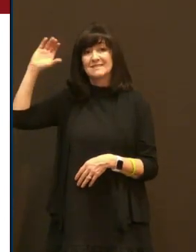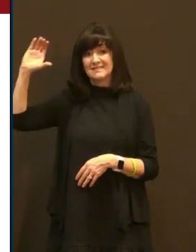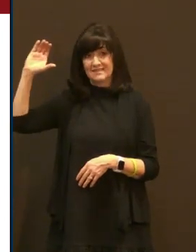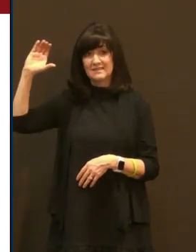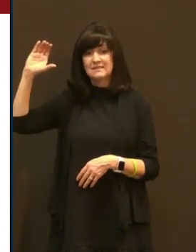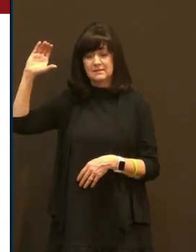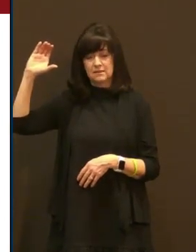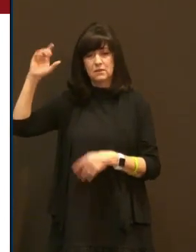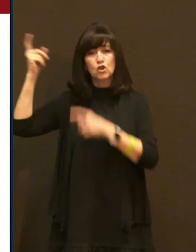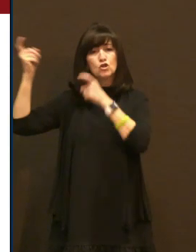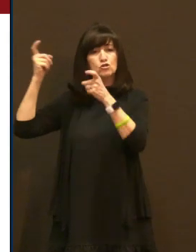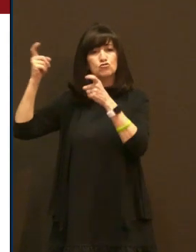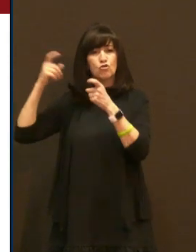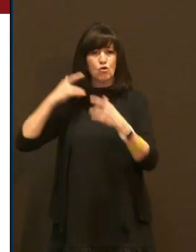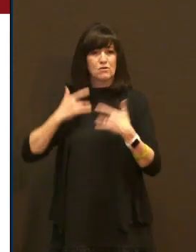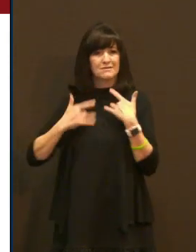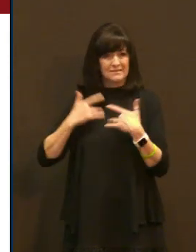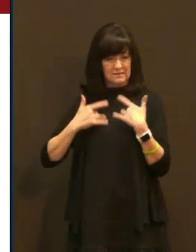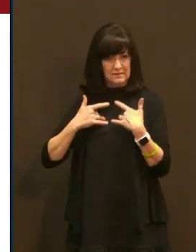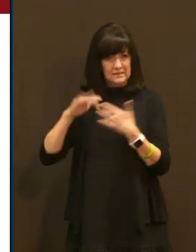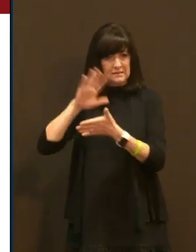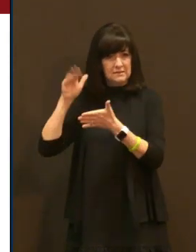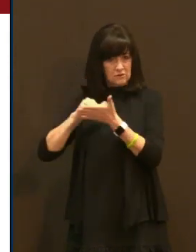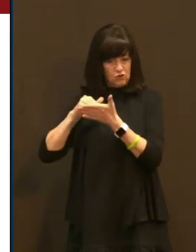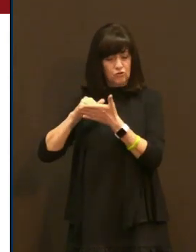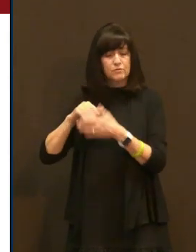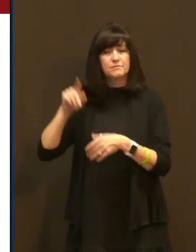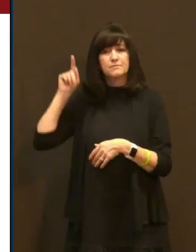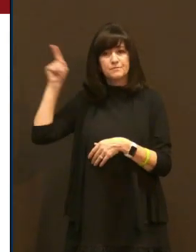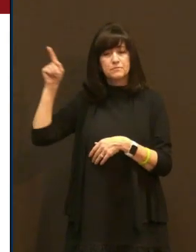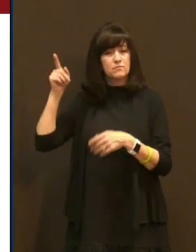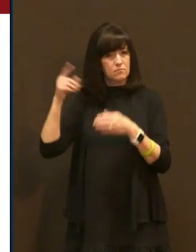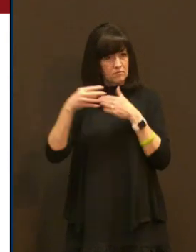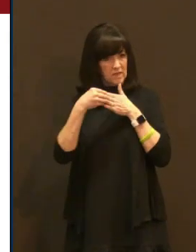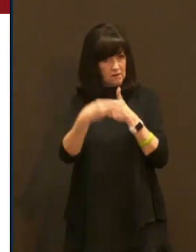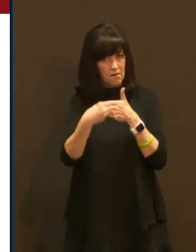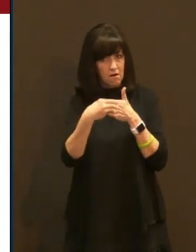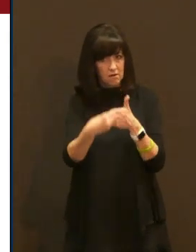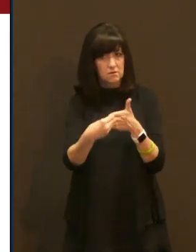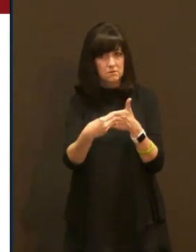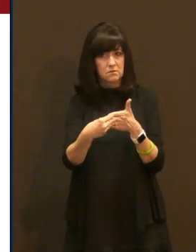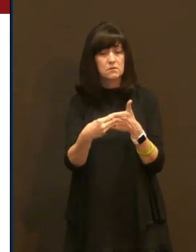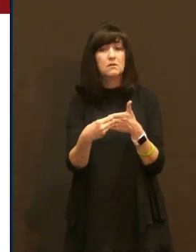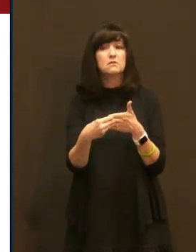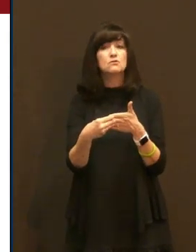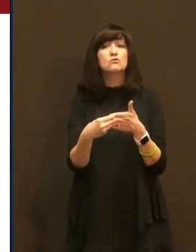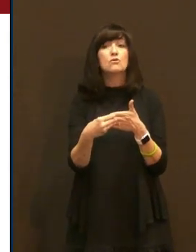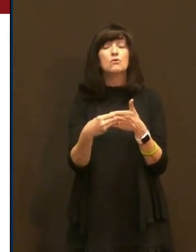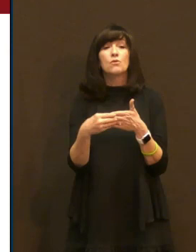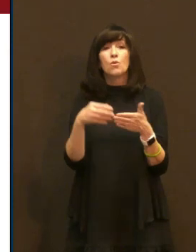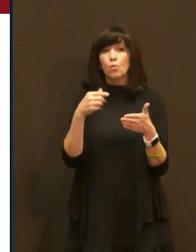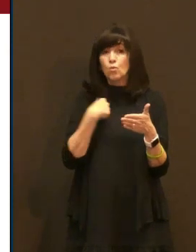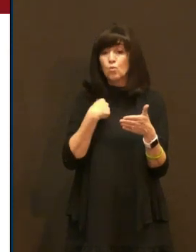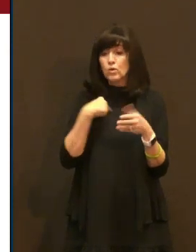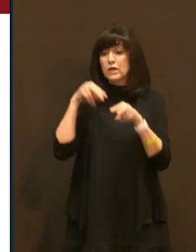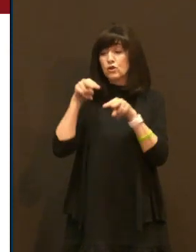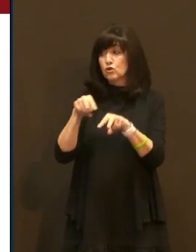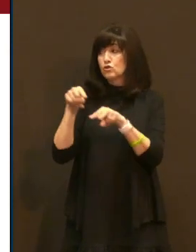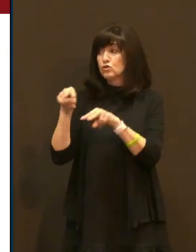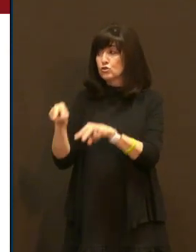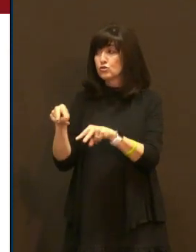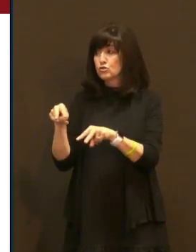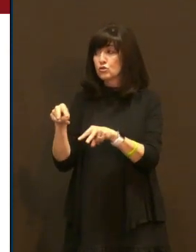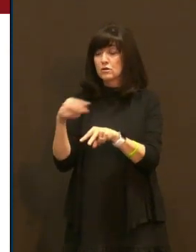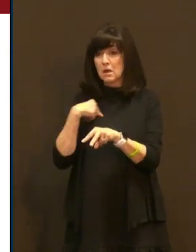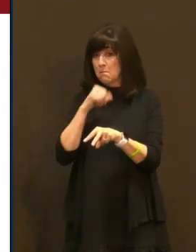the specific guidance from CDC or OSHA or other states who had pulled this together. So I'm not sure if